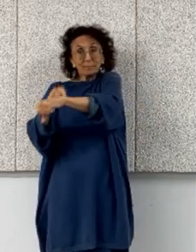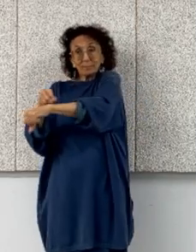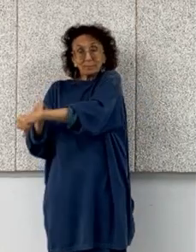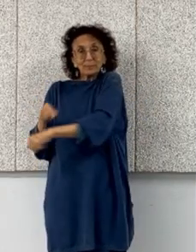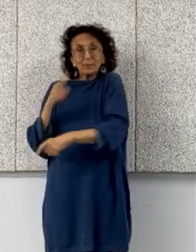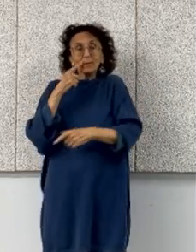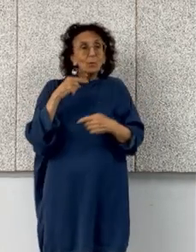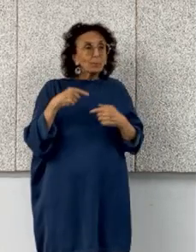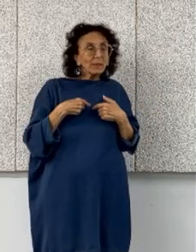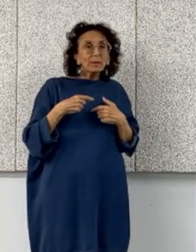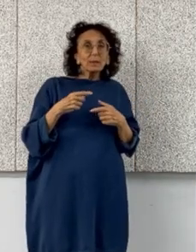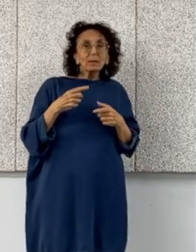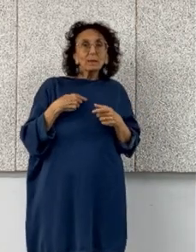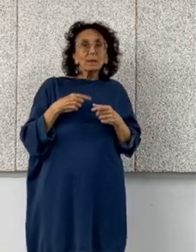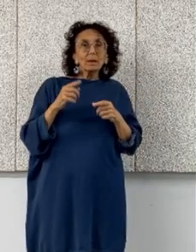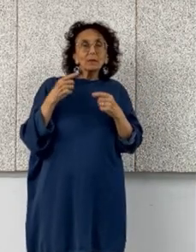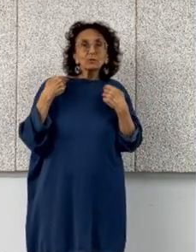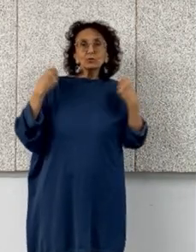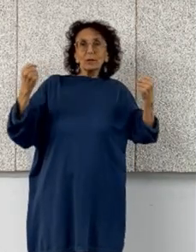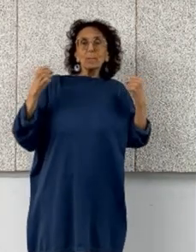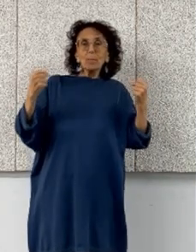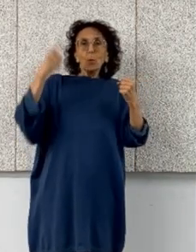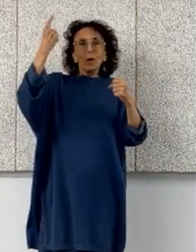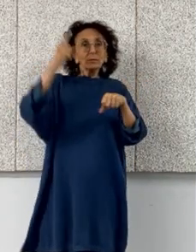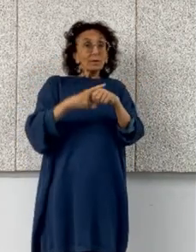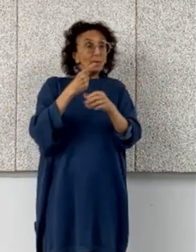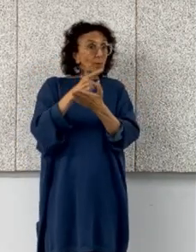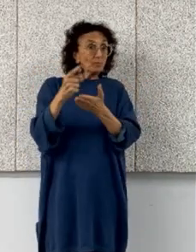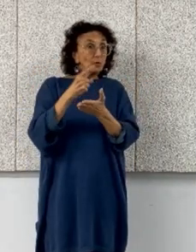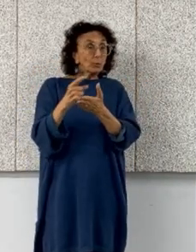for me, going to the gym once a week has been